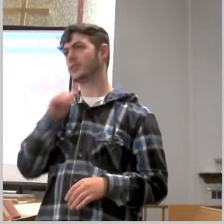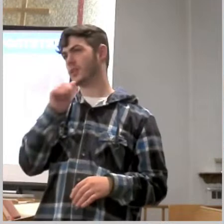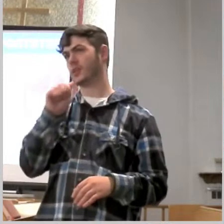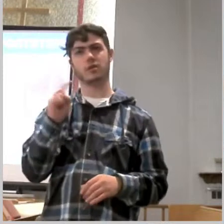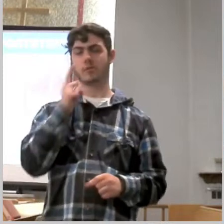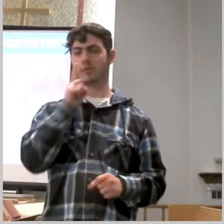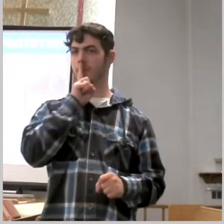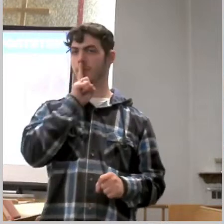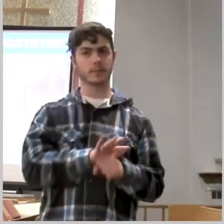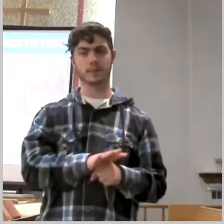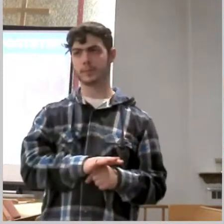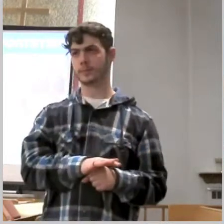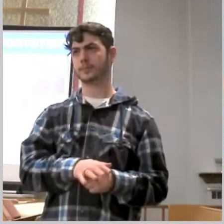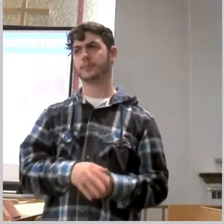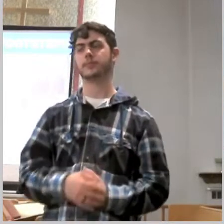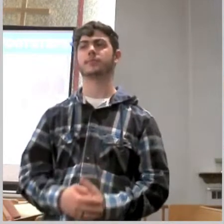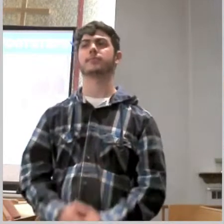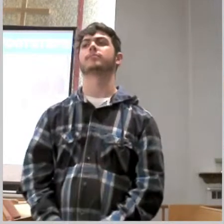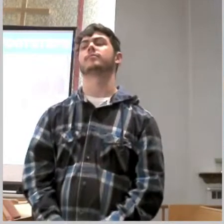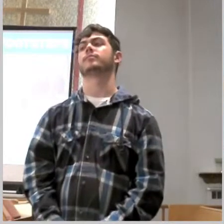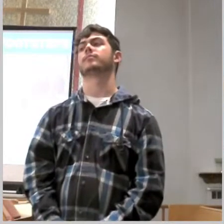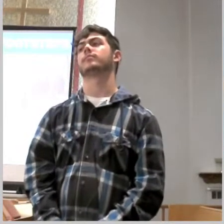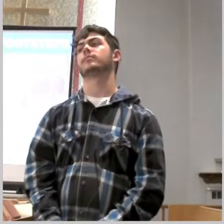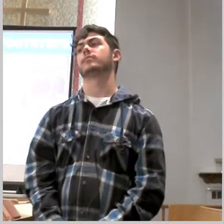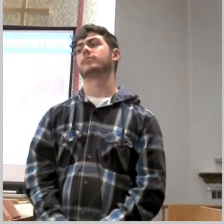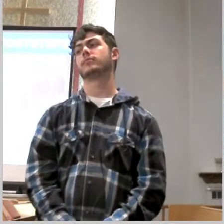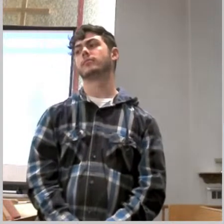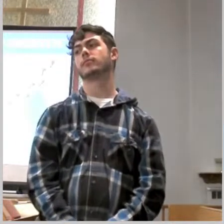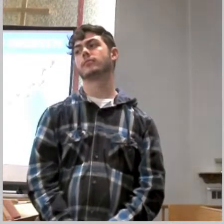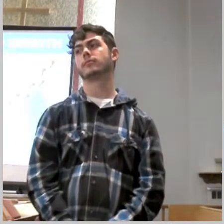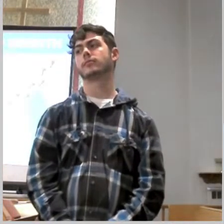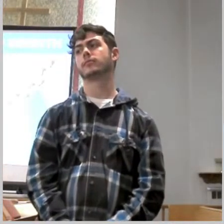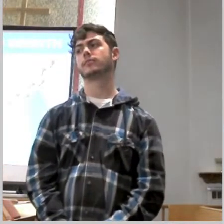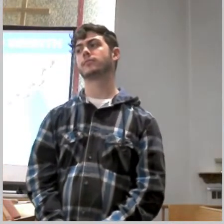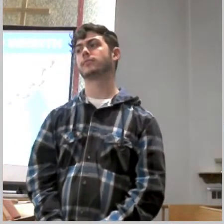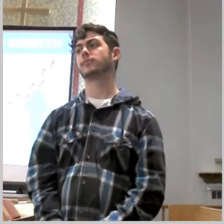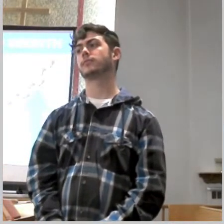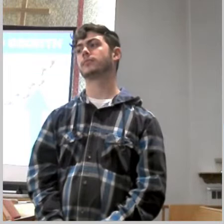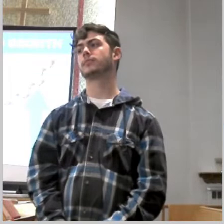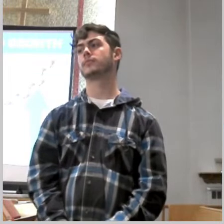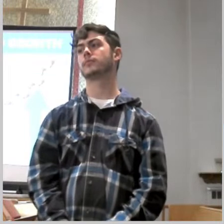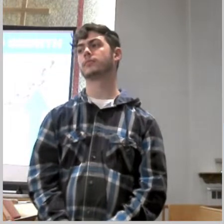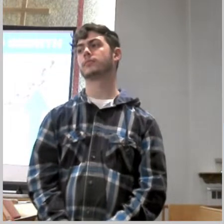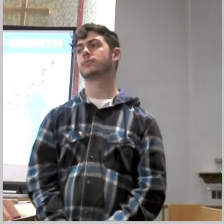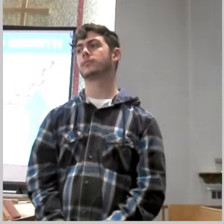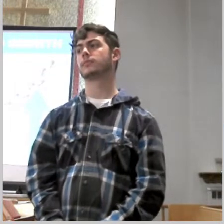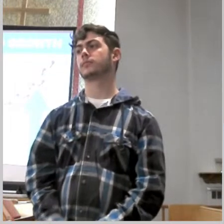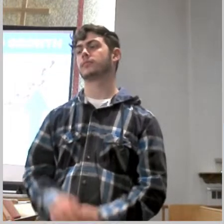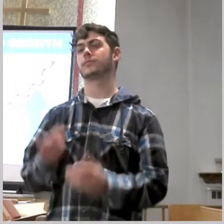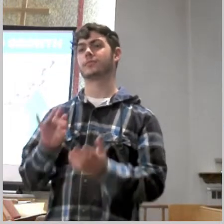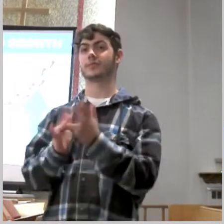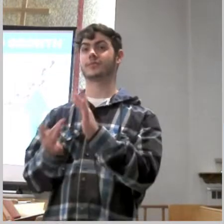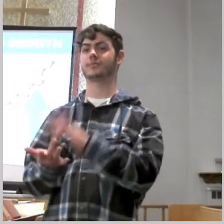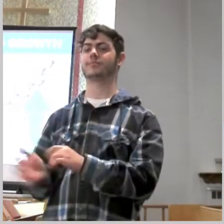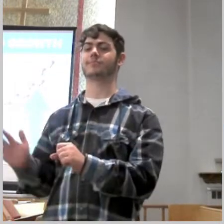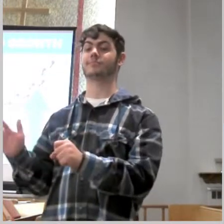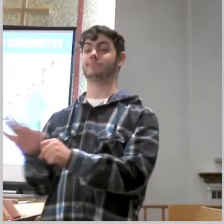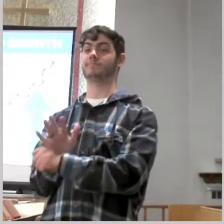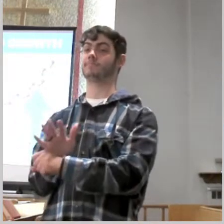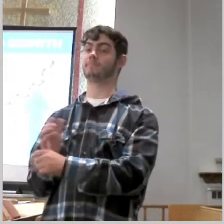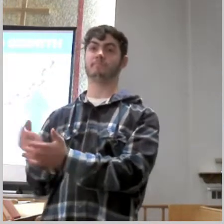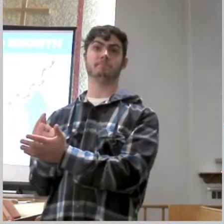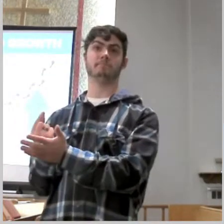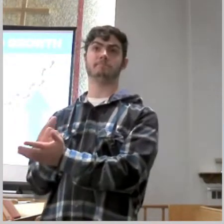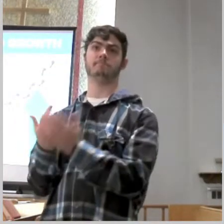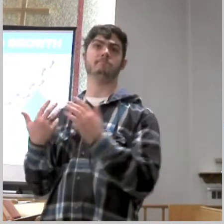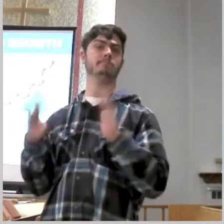sacrificial giving, just like Jesus calls us to do, because he fulfilled the gospel. Because he